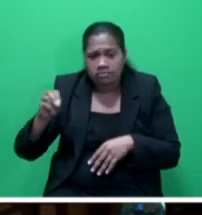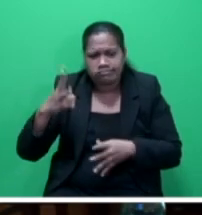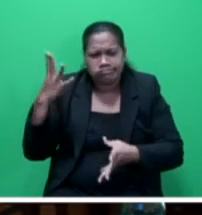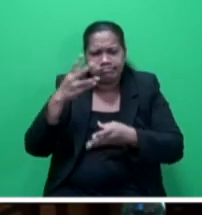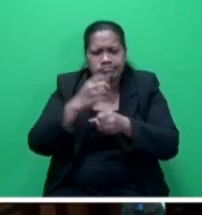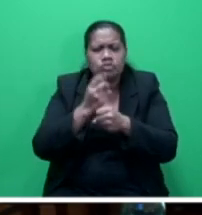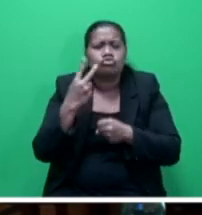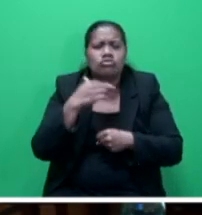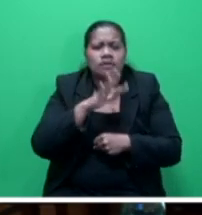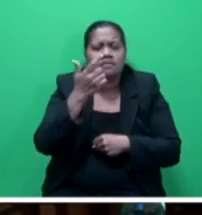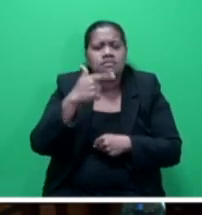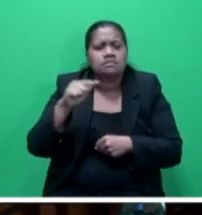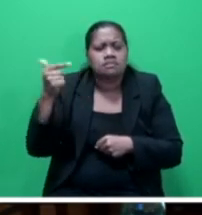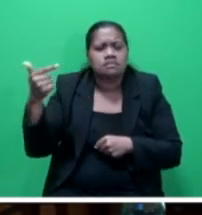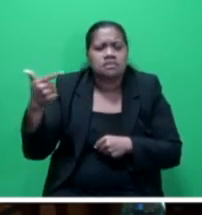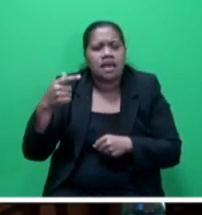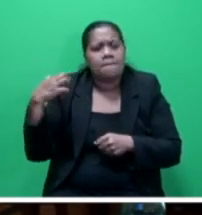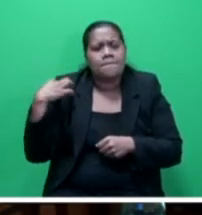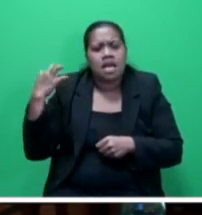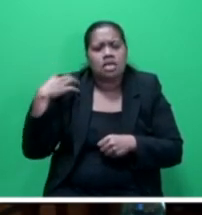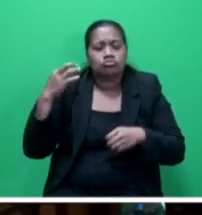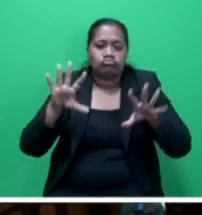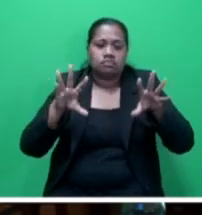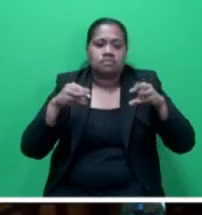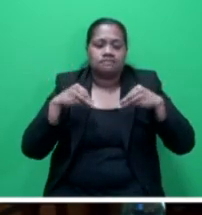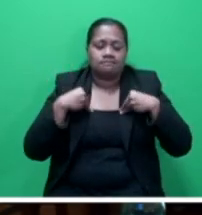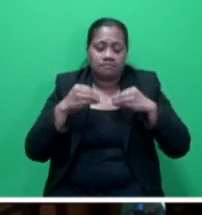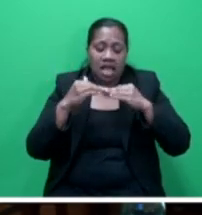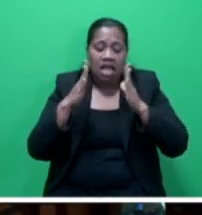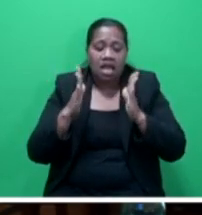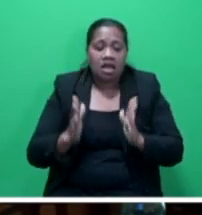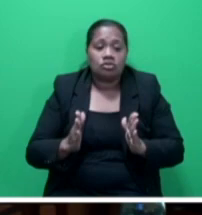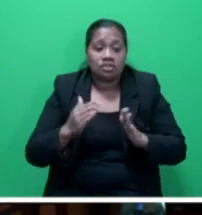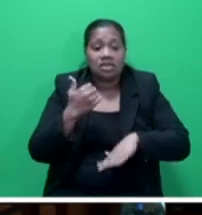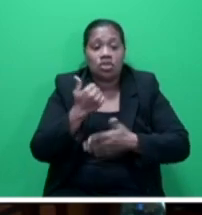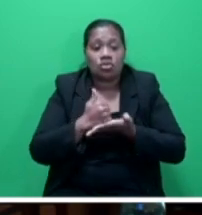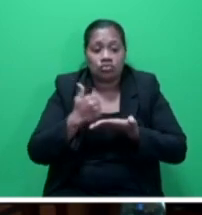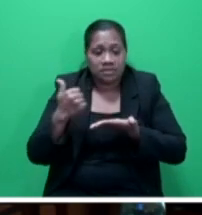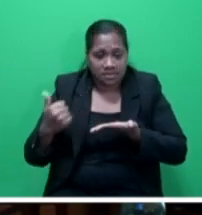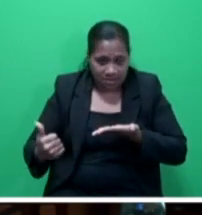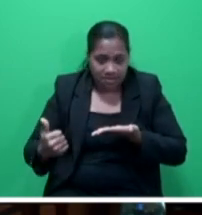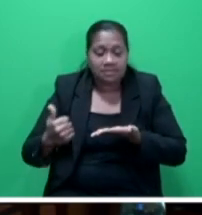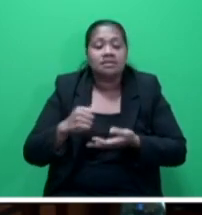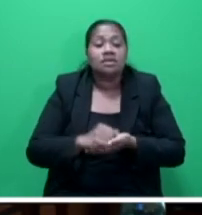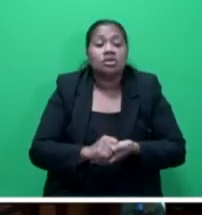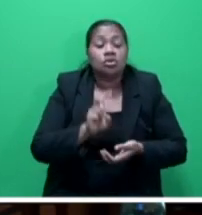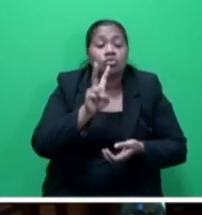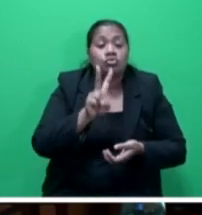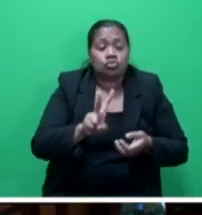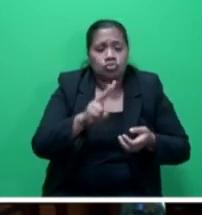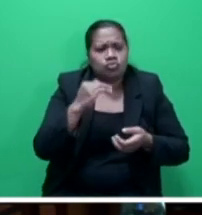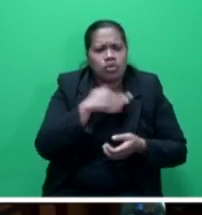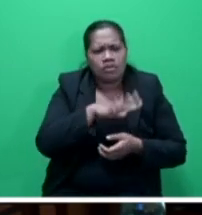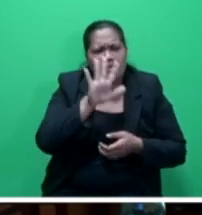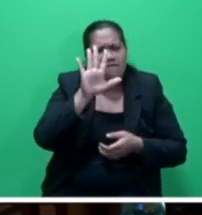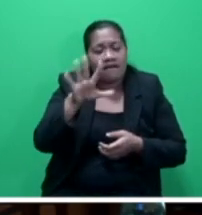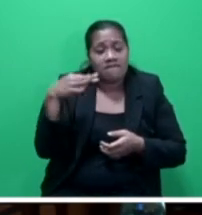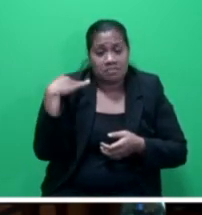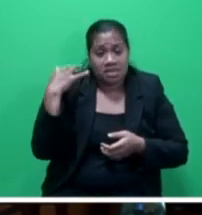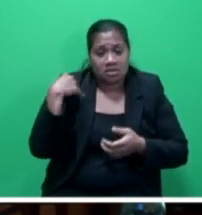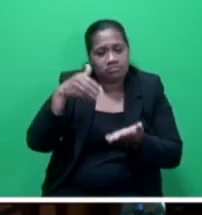277 applications were received by Housing Authority, and 205 applications have been